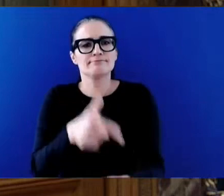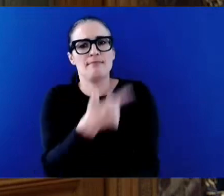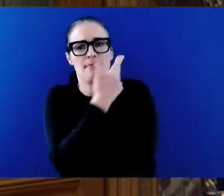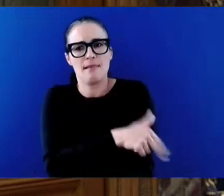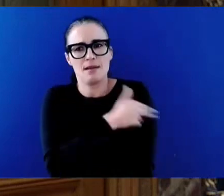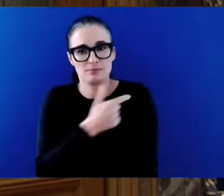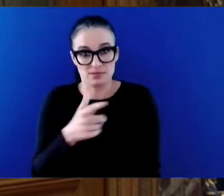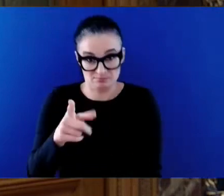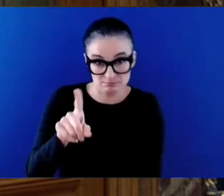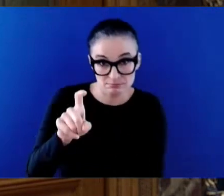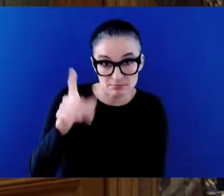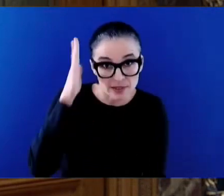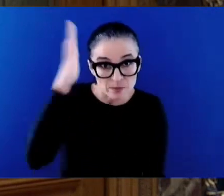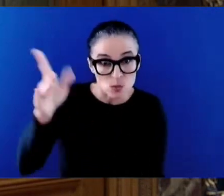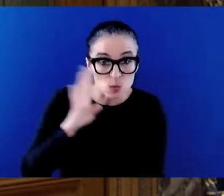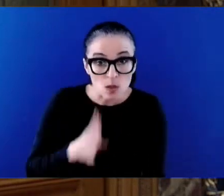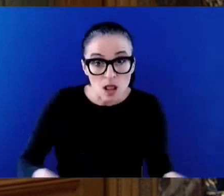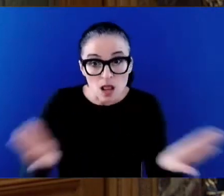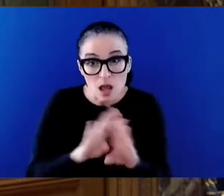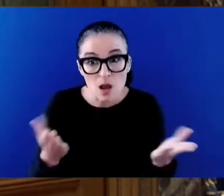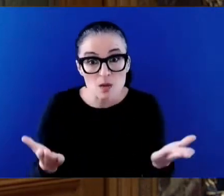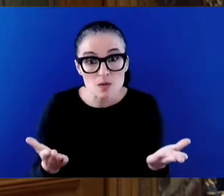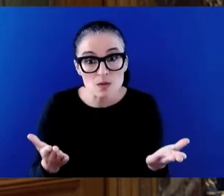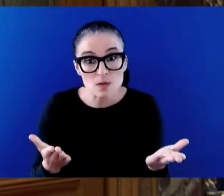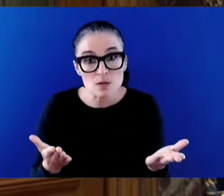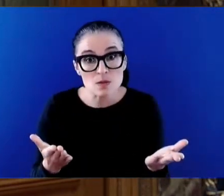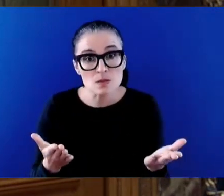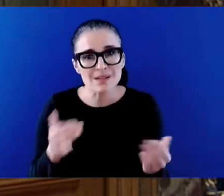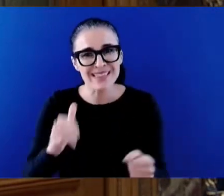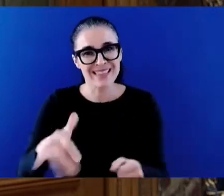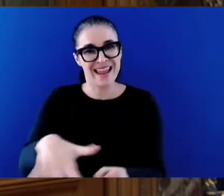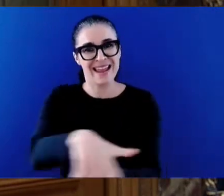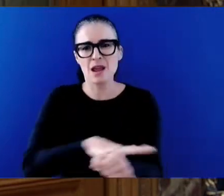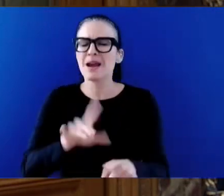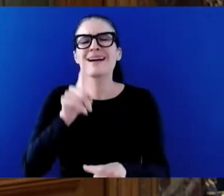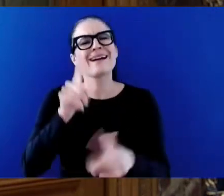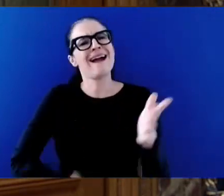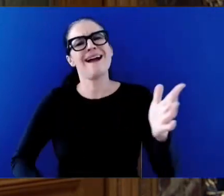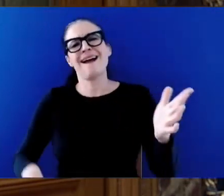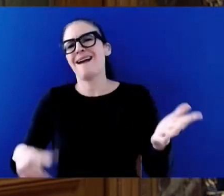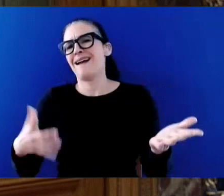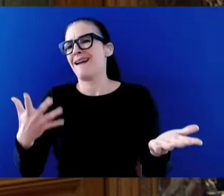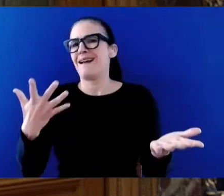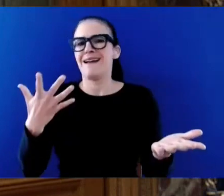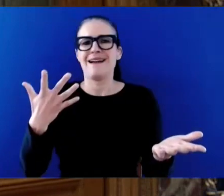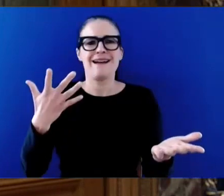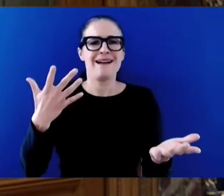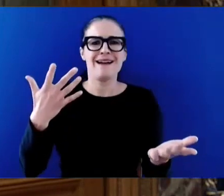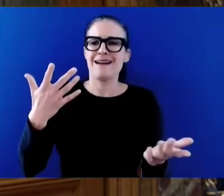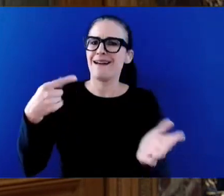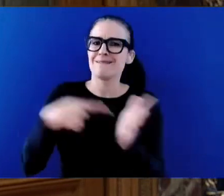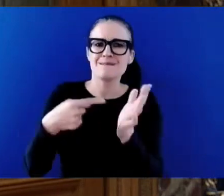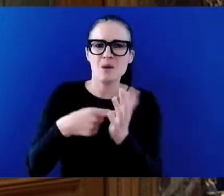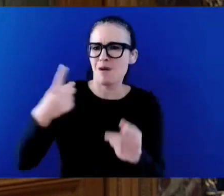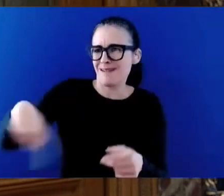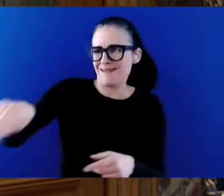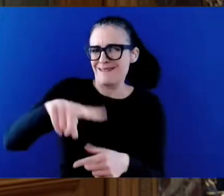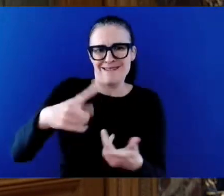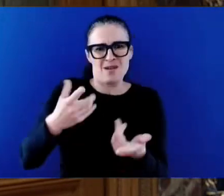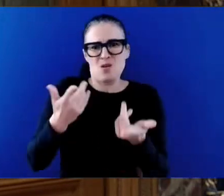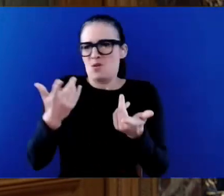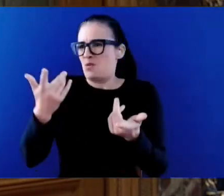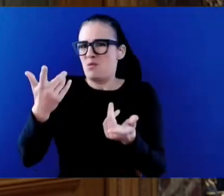have the Saanich Peninsula and the Outer Gulf Islands residents going to the other hospitals in our region. Will the Minister of Health commit today